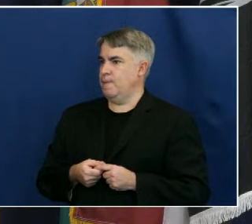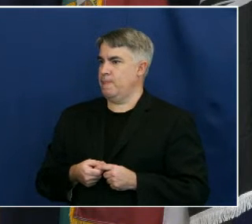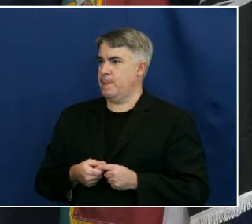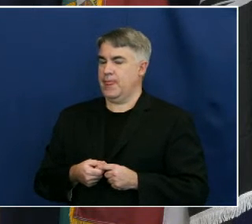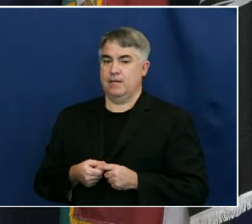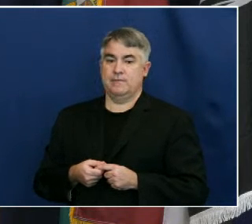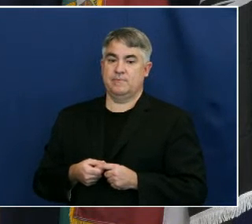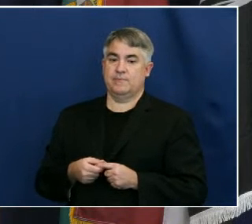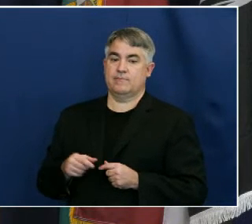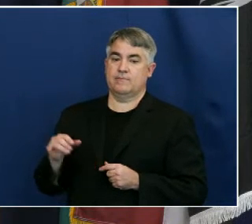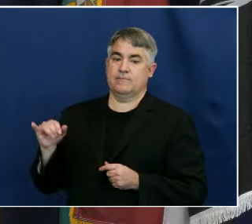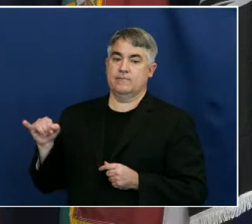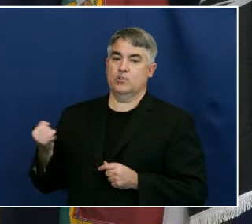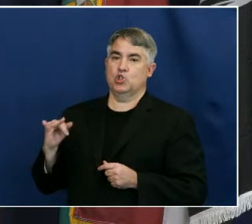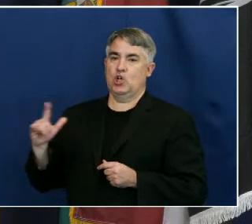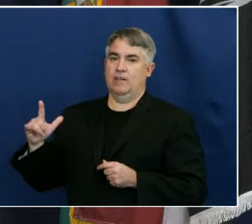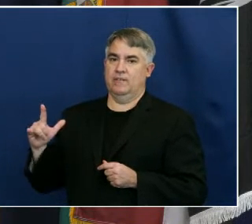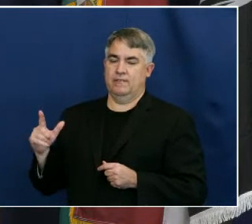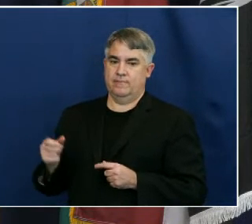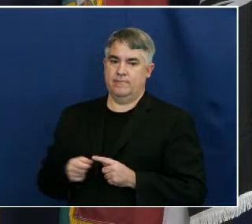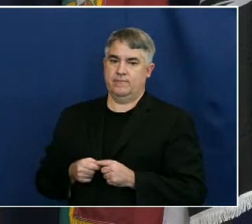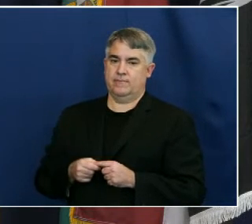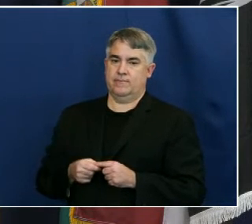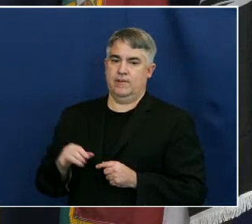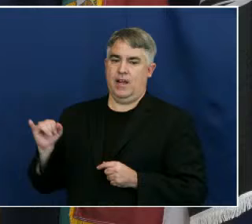Jill Castellano, iNewsSource.